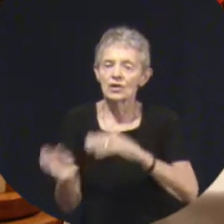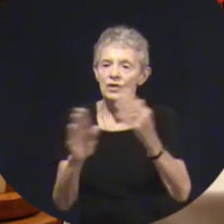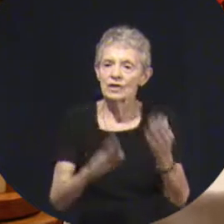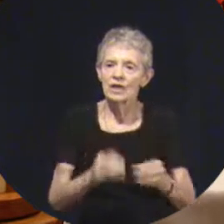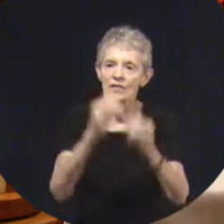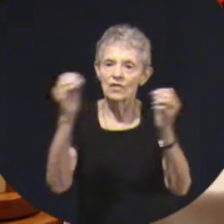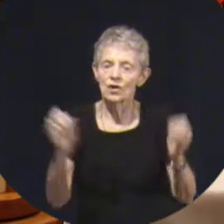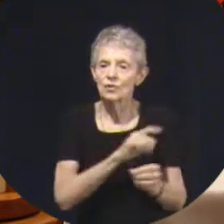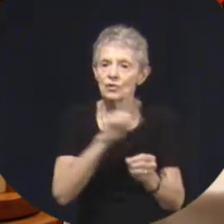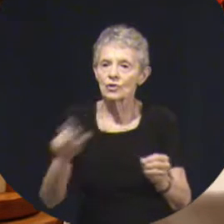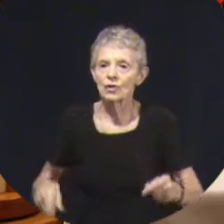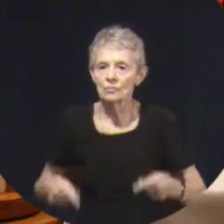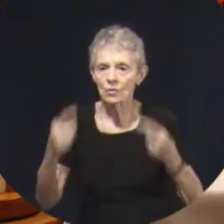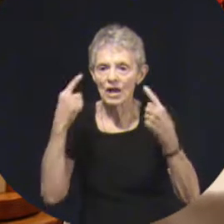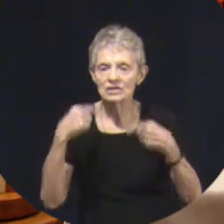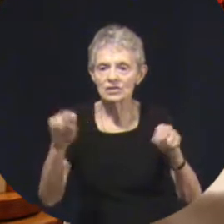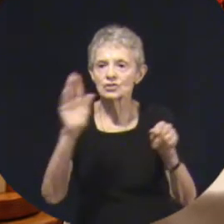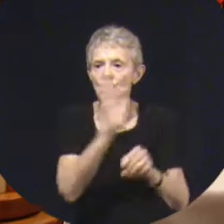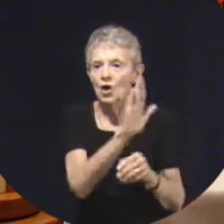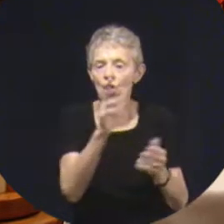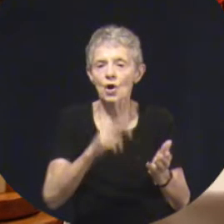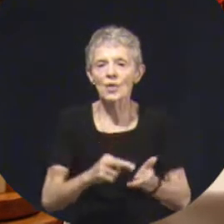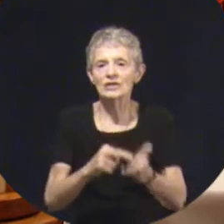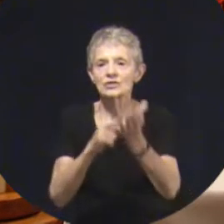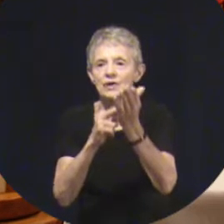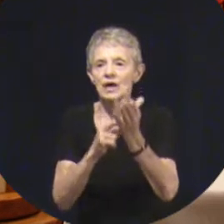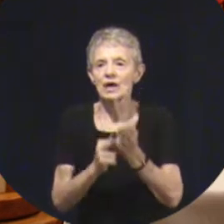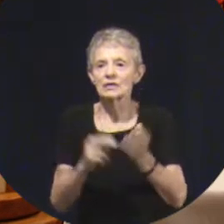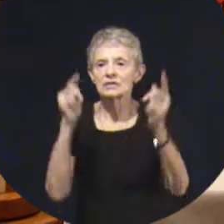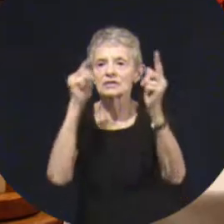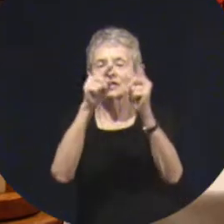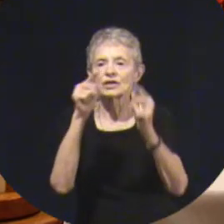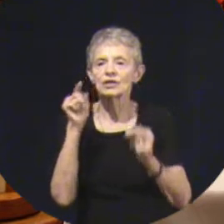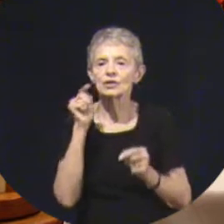The mystery of faith.